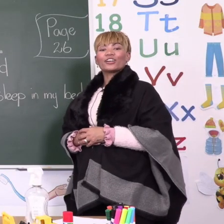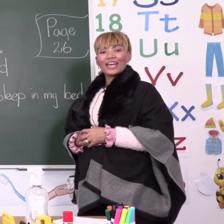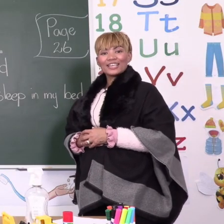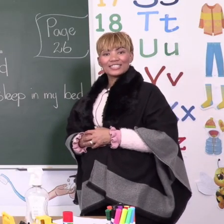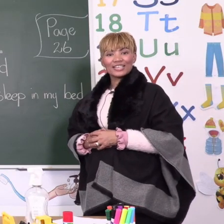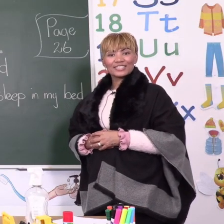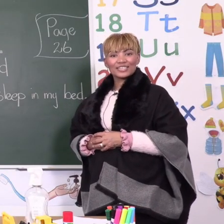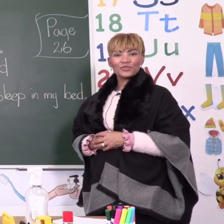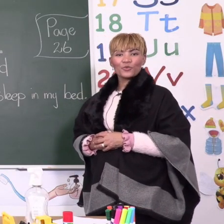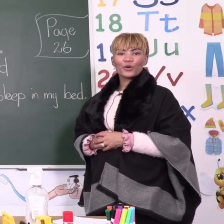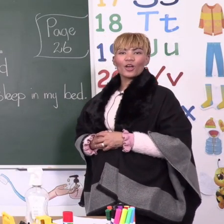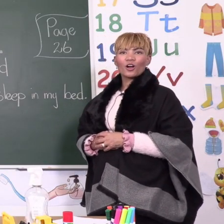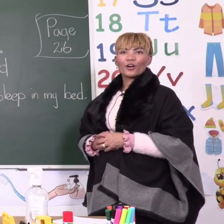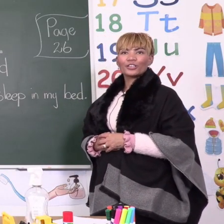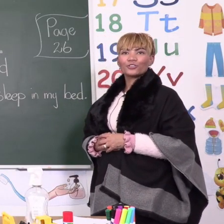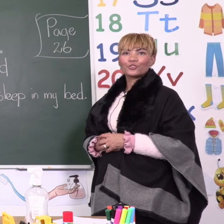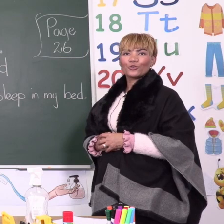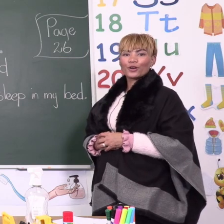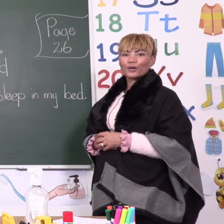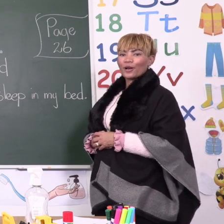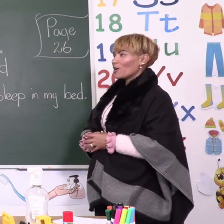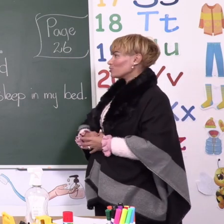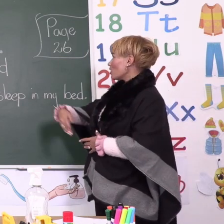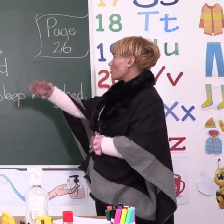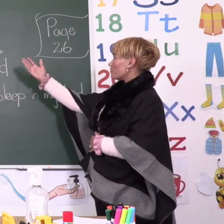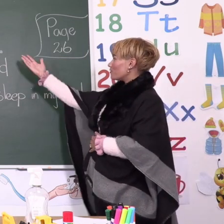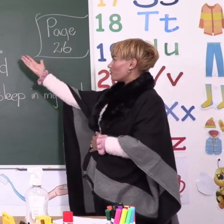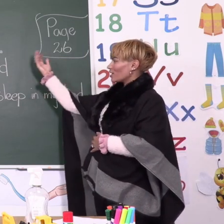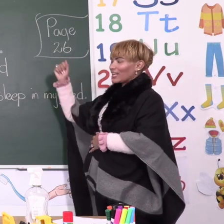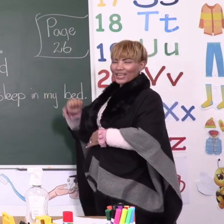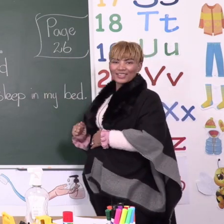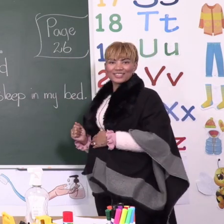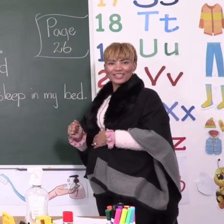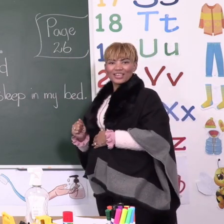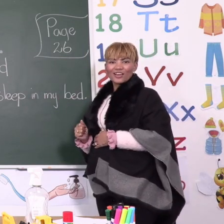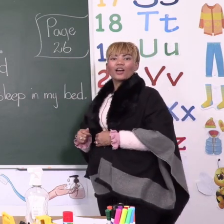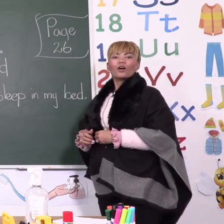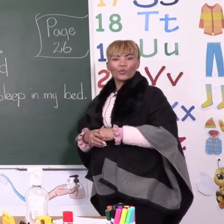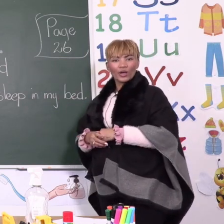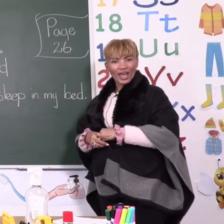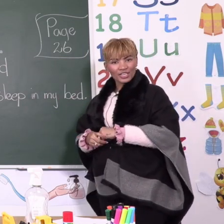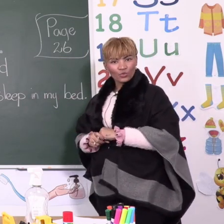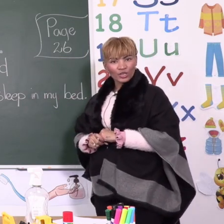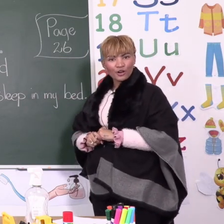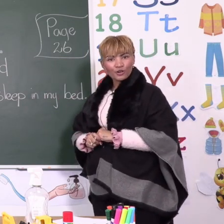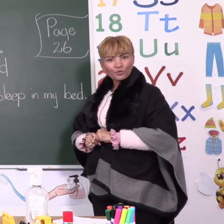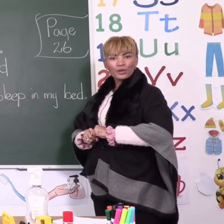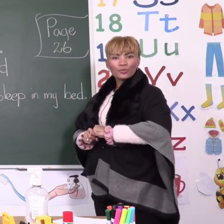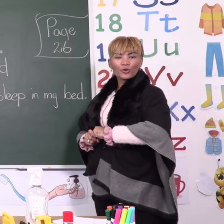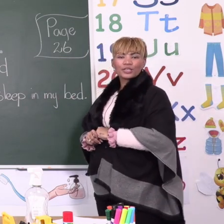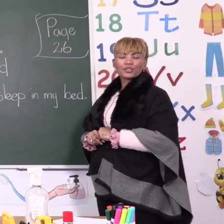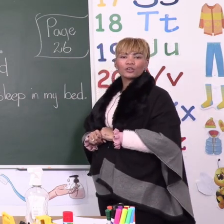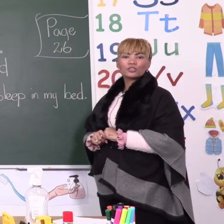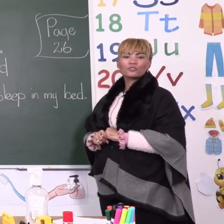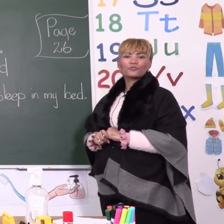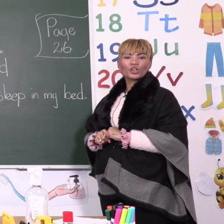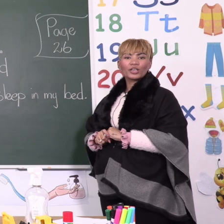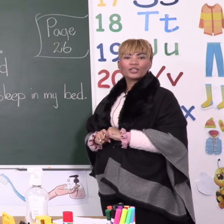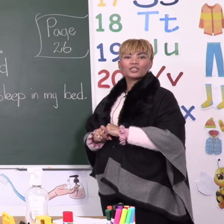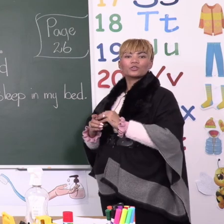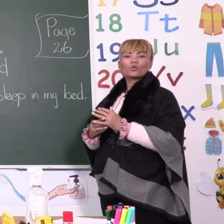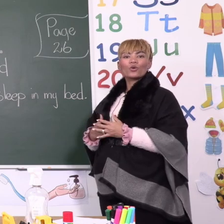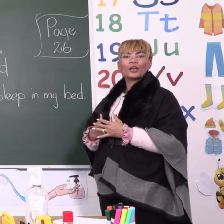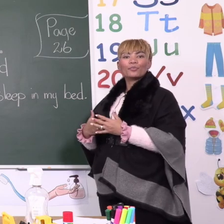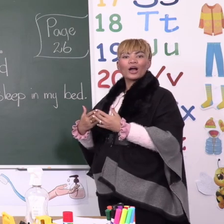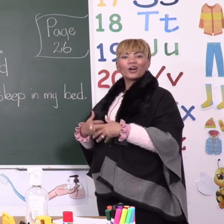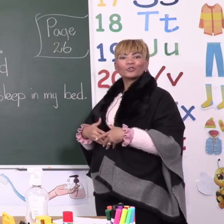In our next lesson, we are going to talk about phonics. As we know, boys and girls,